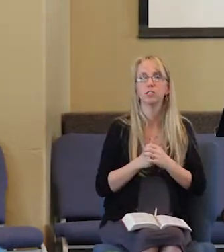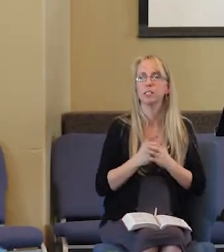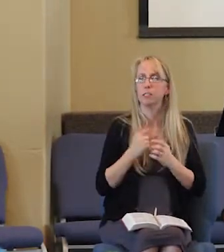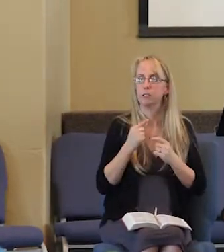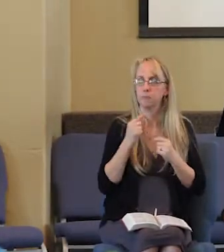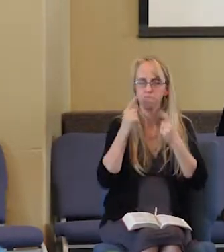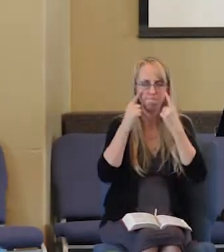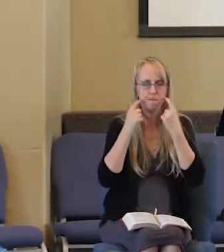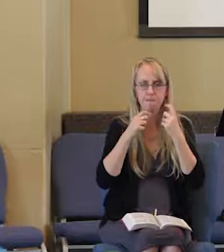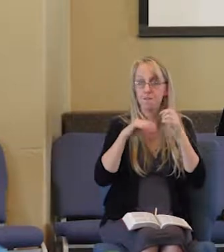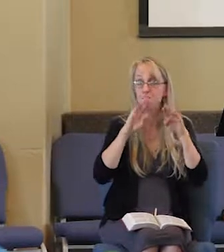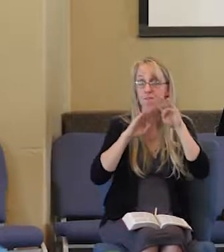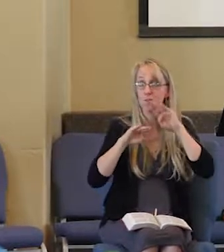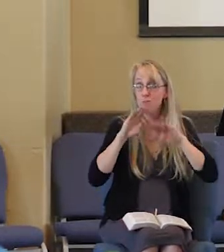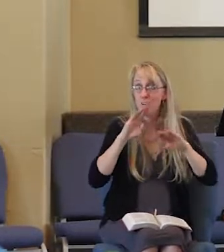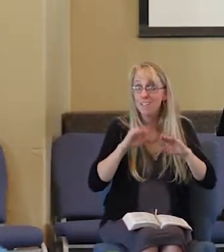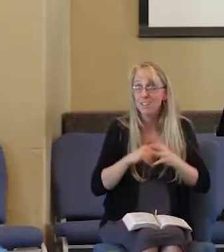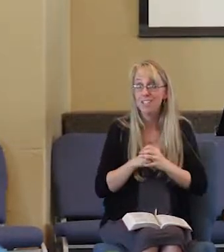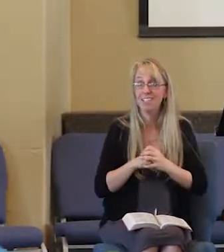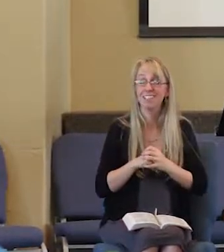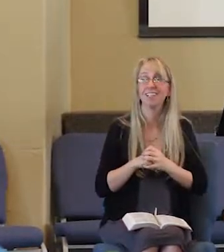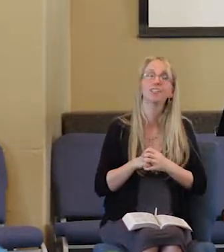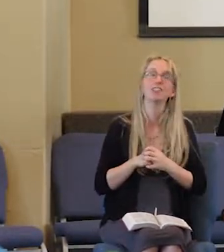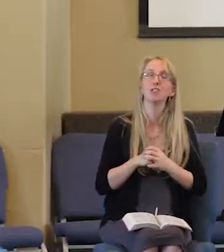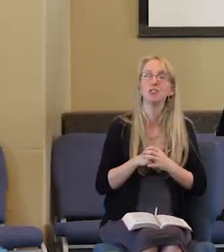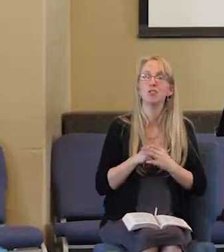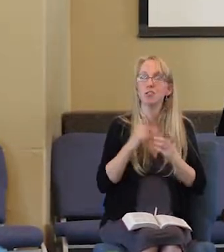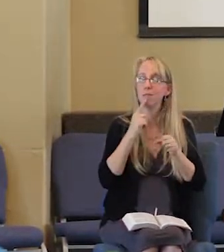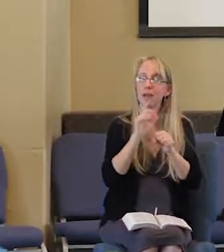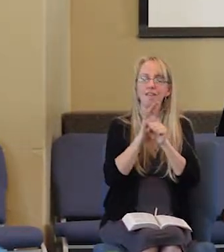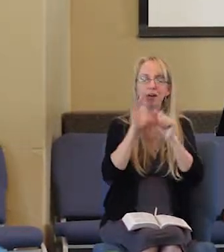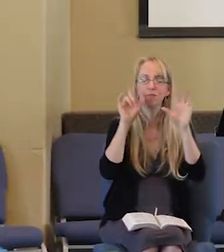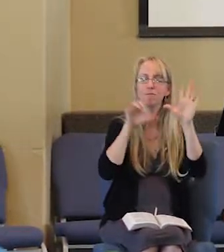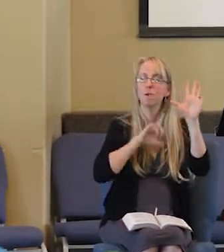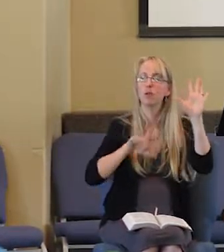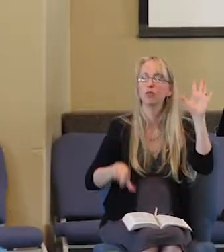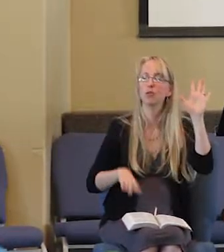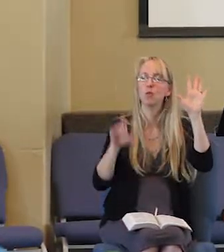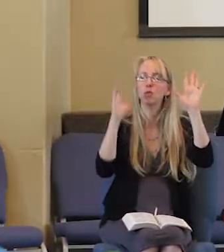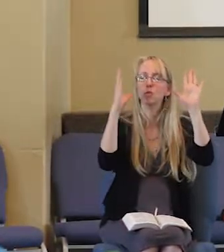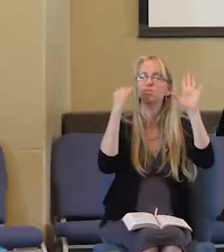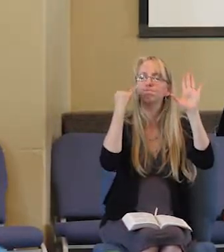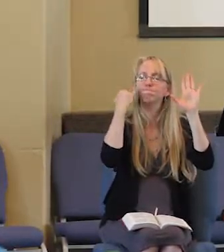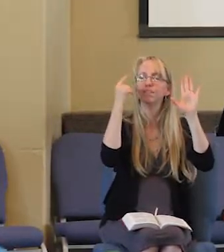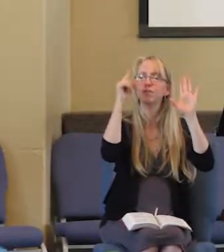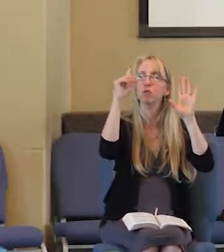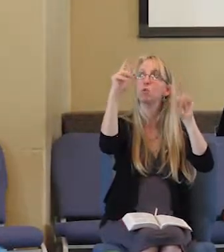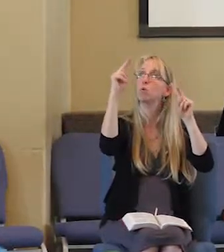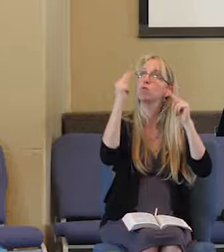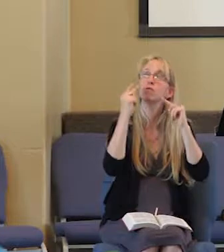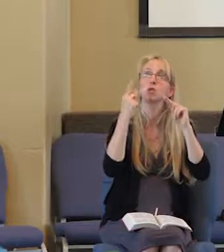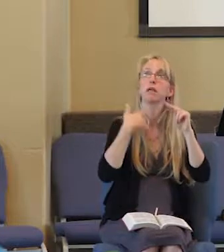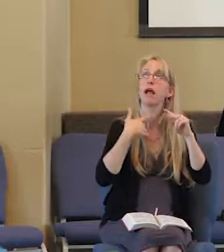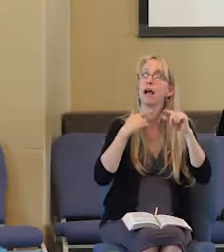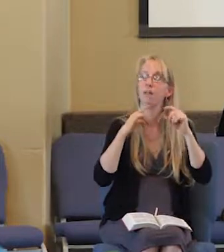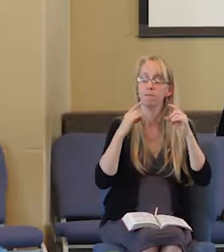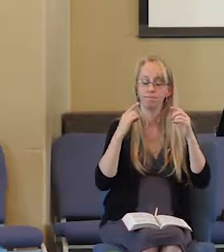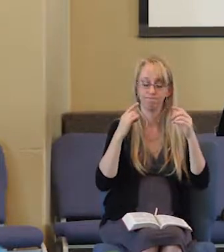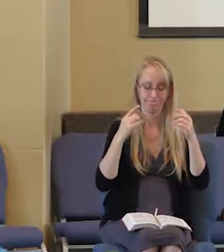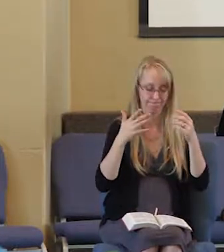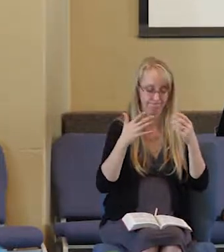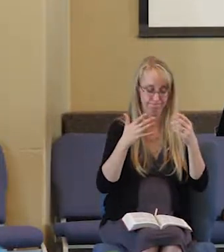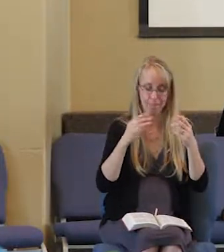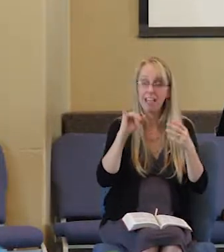Tears of frustration. Verse 11 said, she made a vow and said, O Lord of hosts, if you indeed look on the affliction of